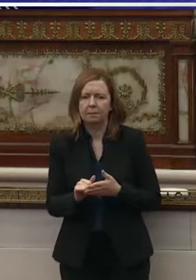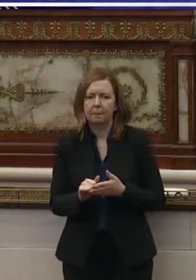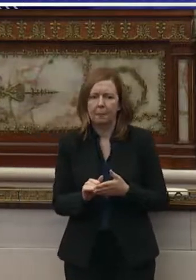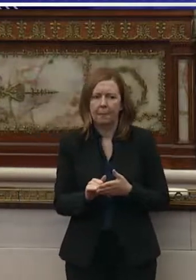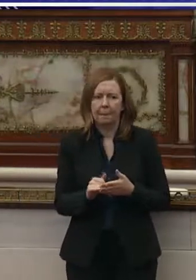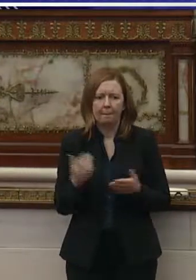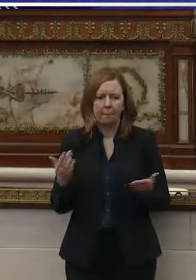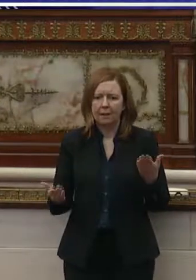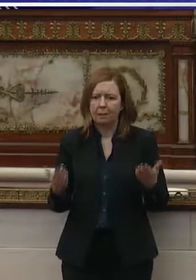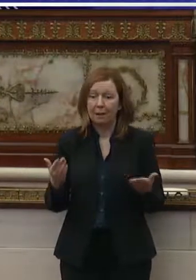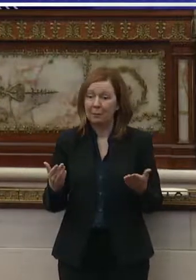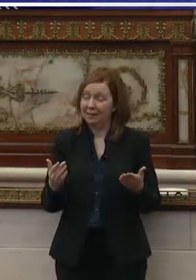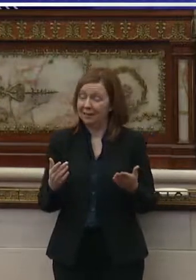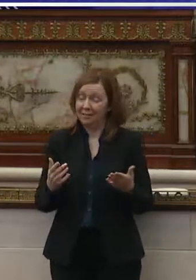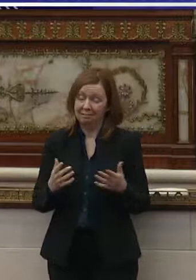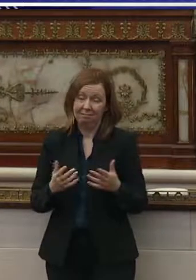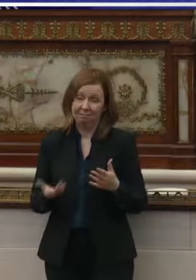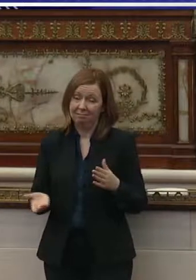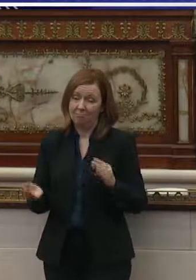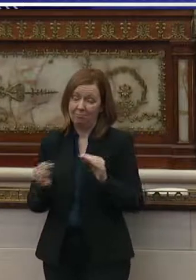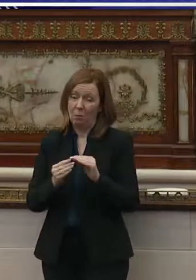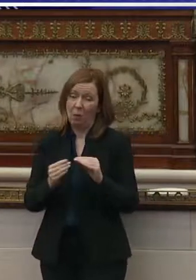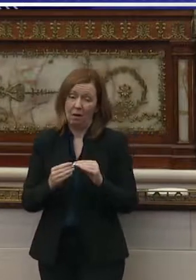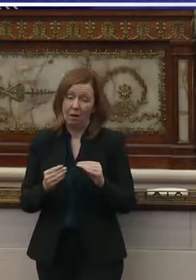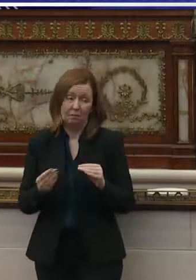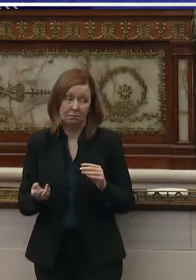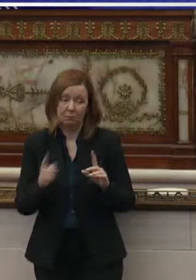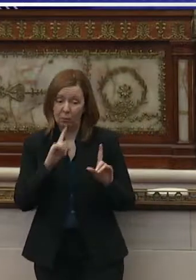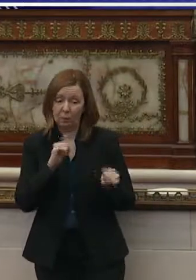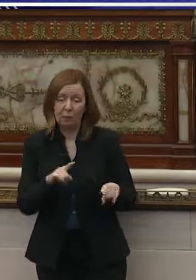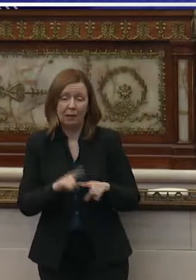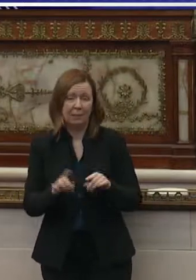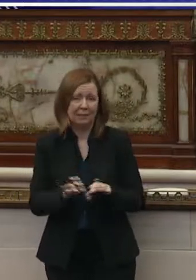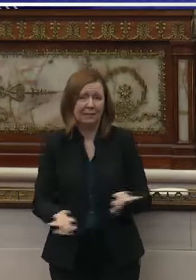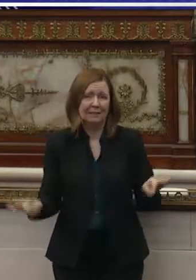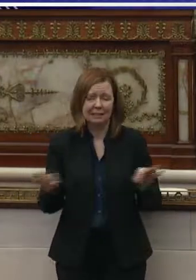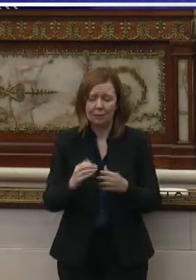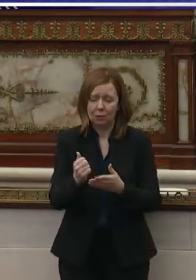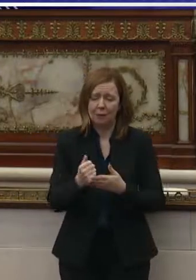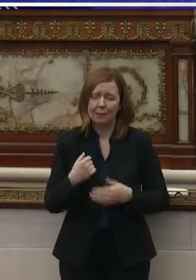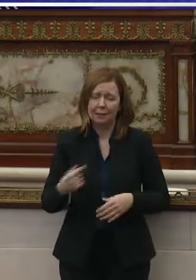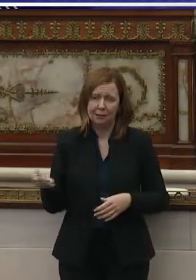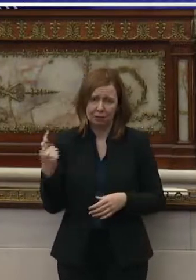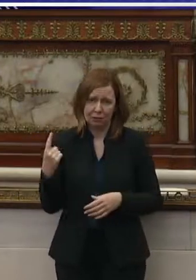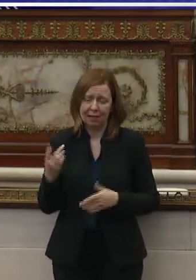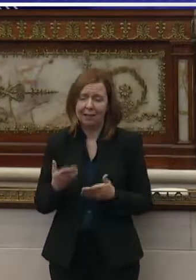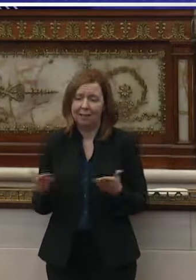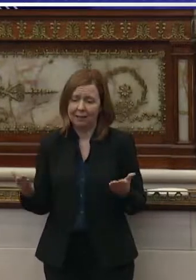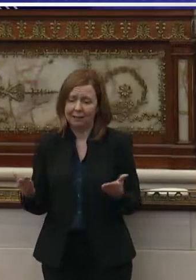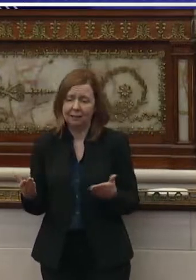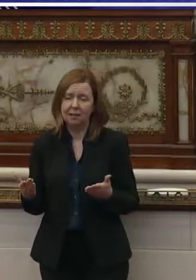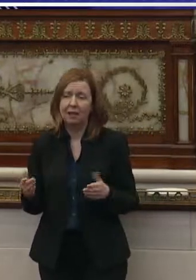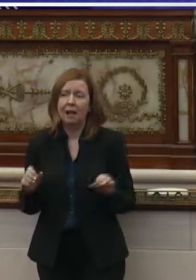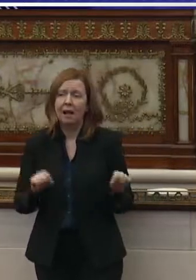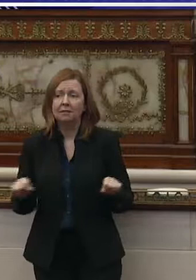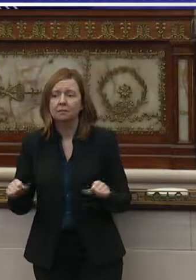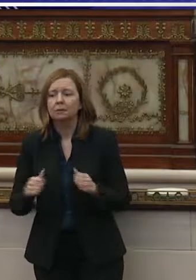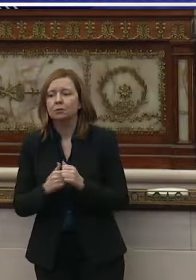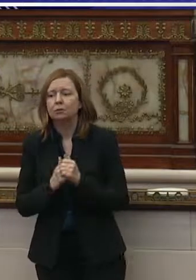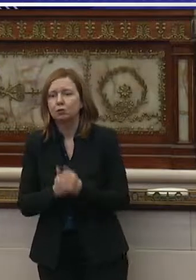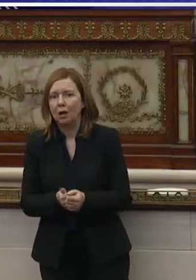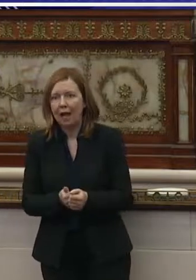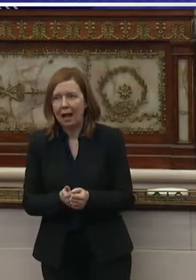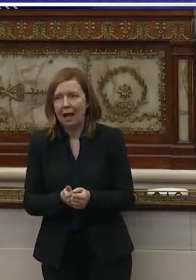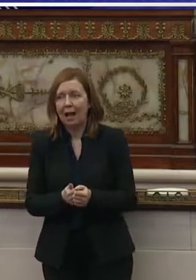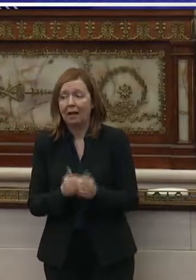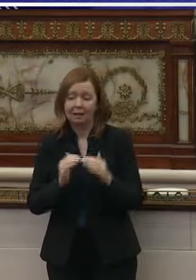be a laborious reporting thing, but I think it's really important. I think it's key to helping us understand things and to be able to track